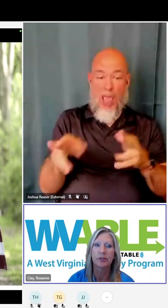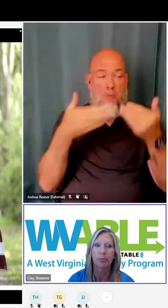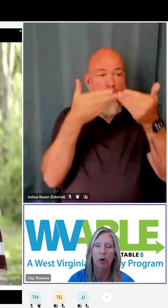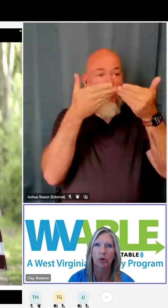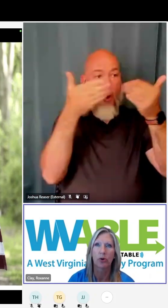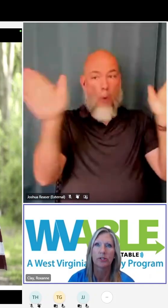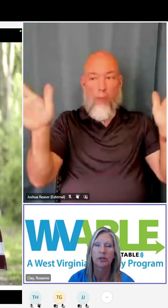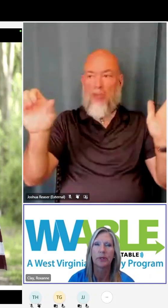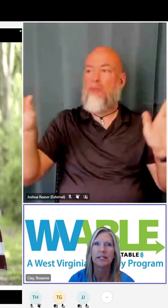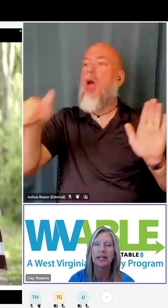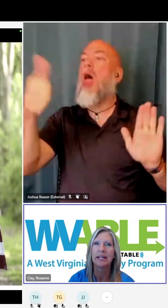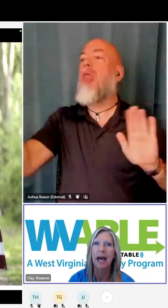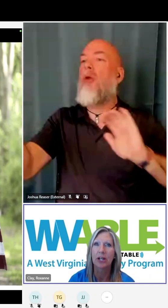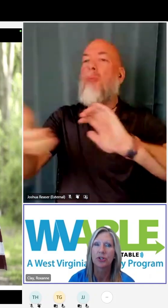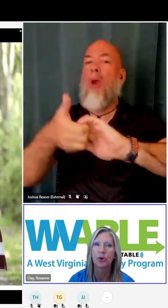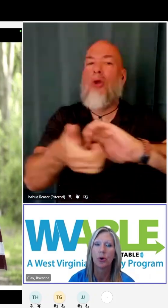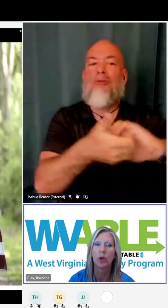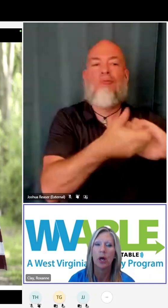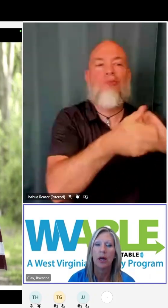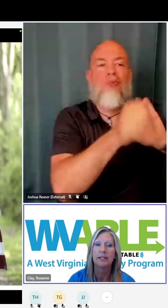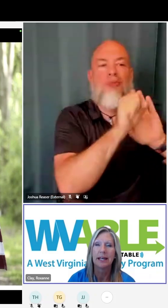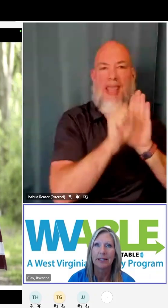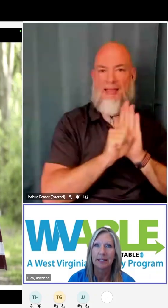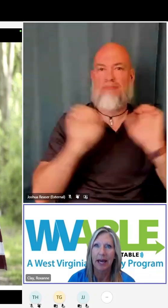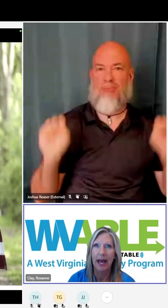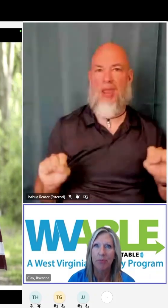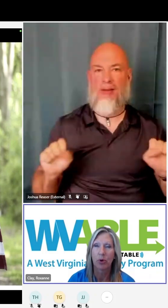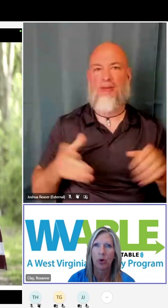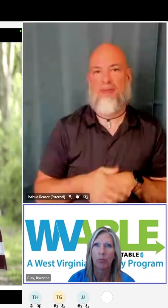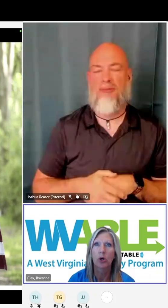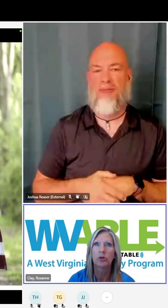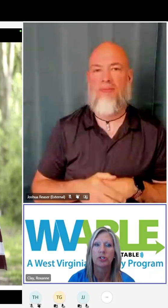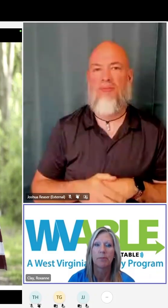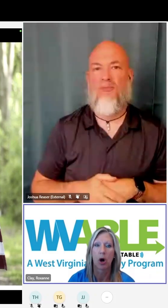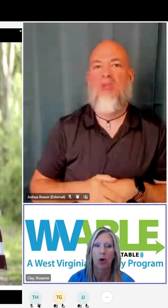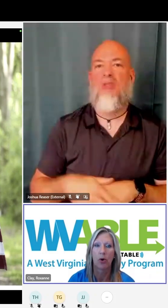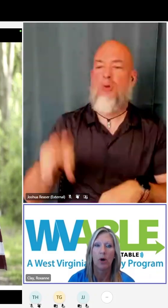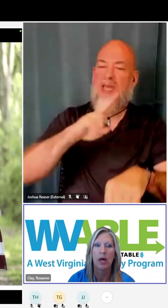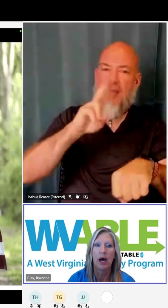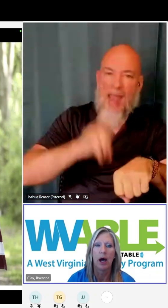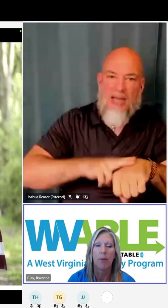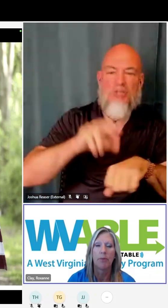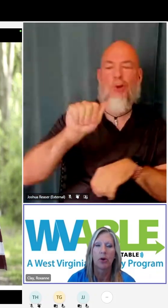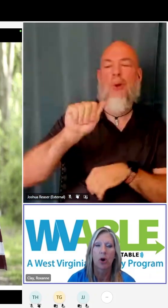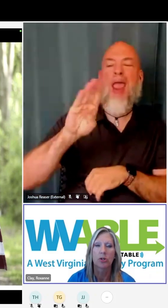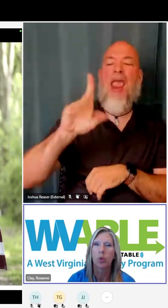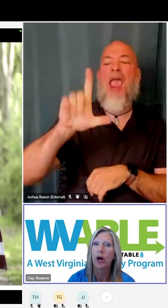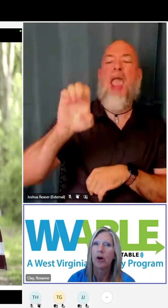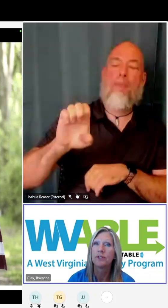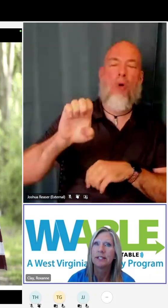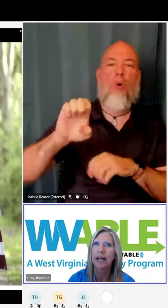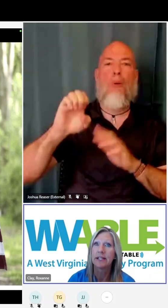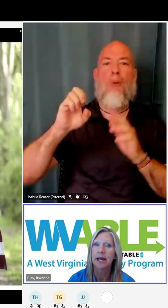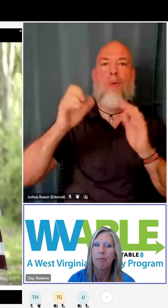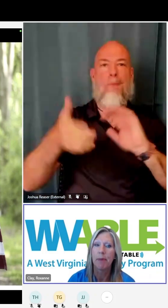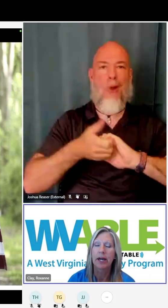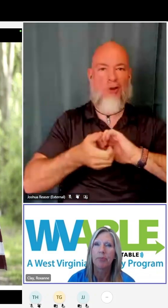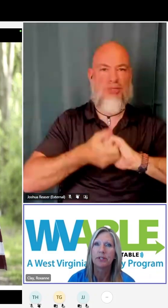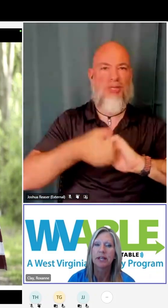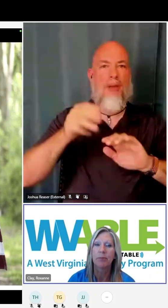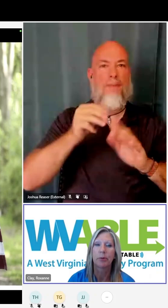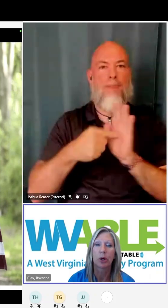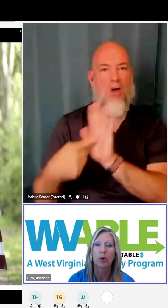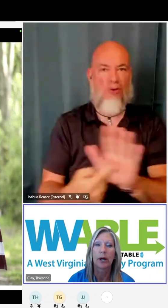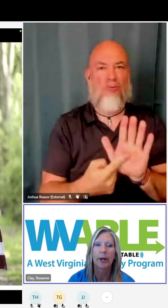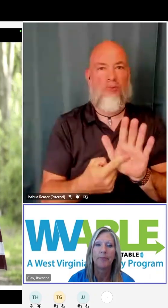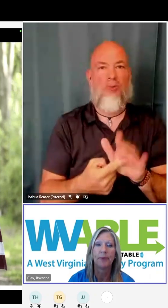other states to partner. So it is a national Stable partnership model. There are 12 states that make